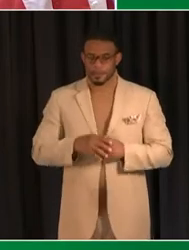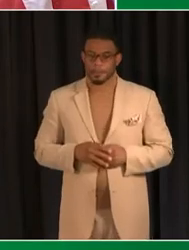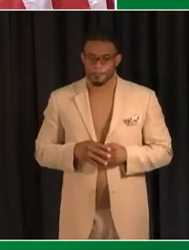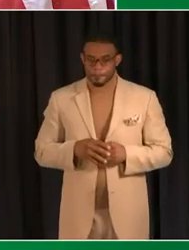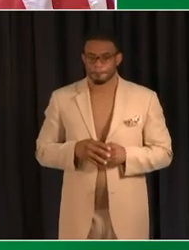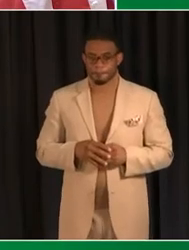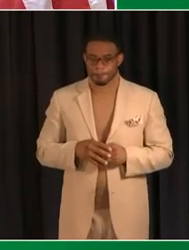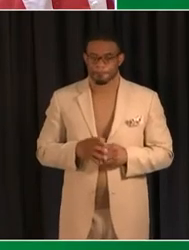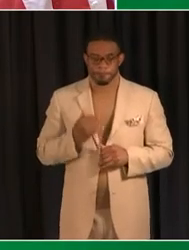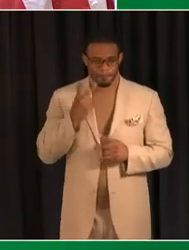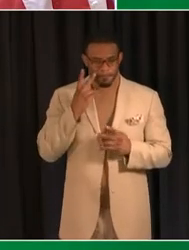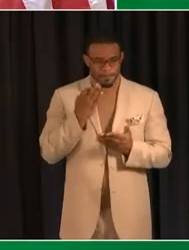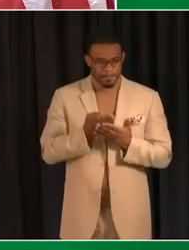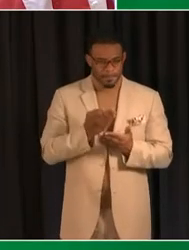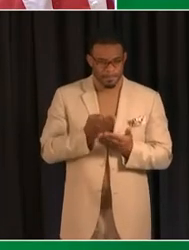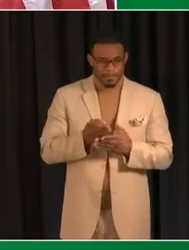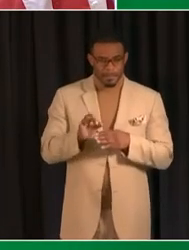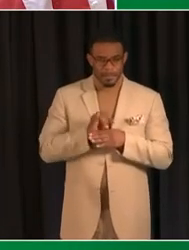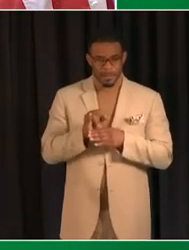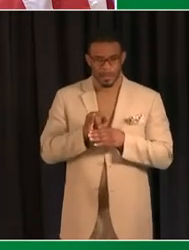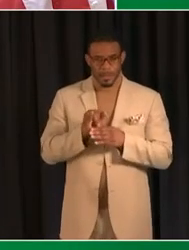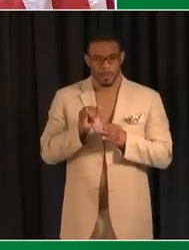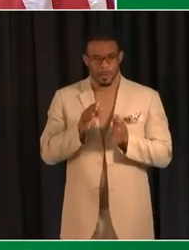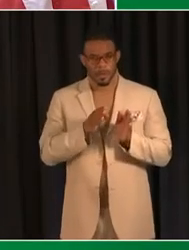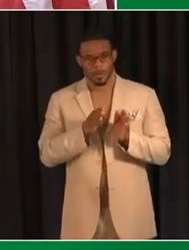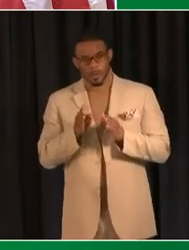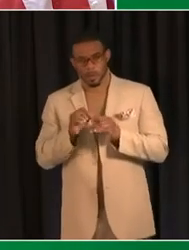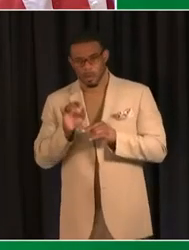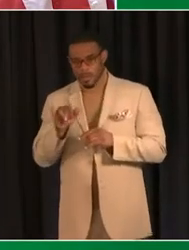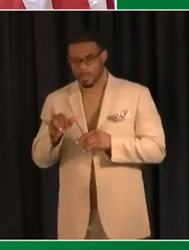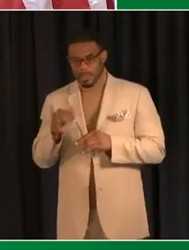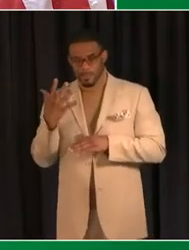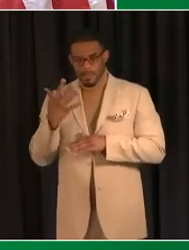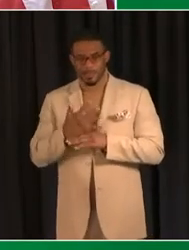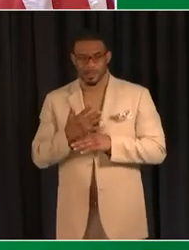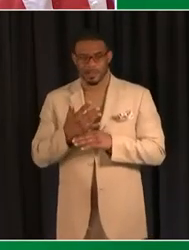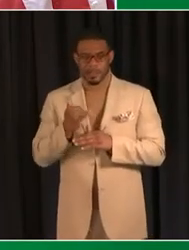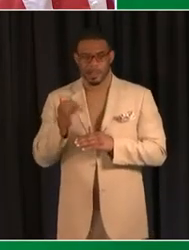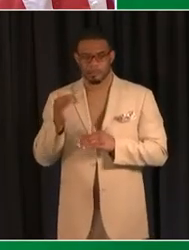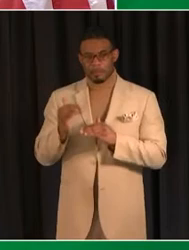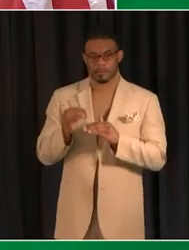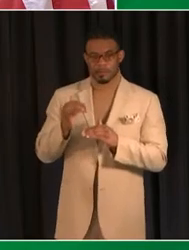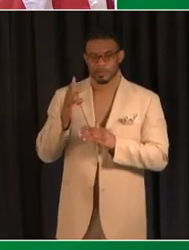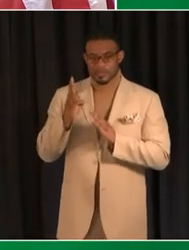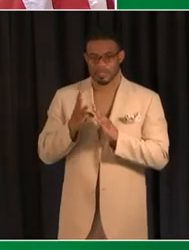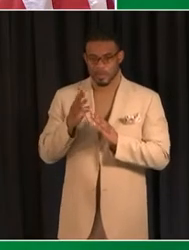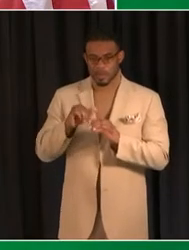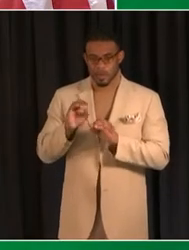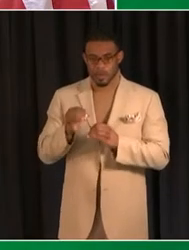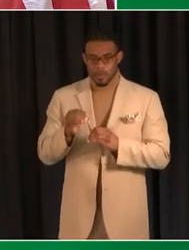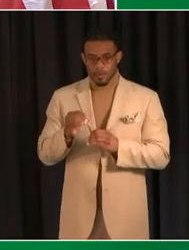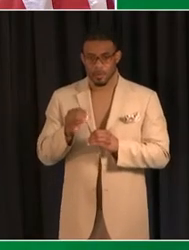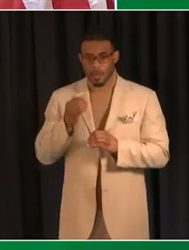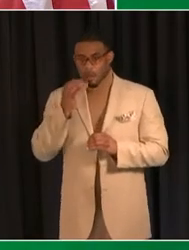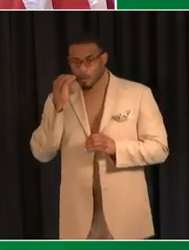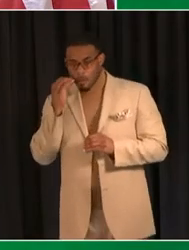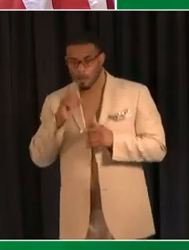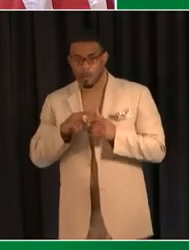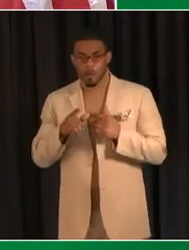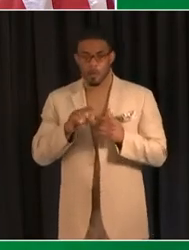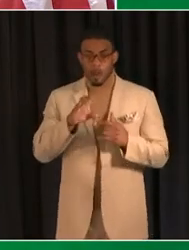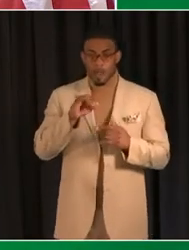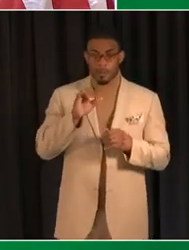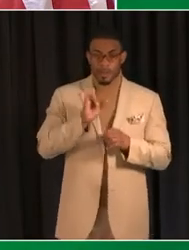business, right? So you'll see the financial industry probably lean more towards that 5-day a week, but maybe 6 hours in the office and